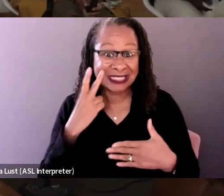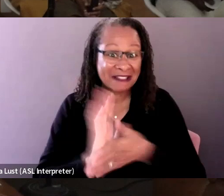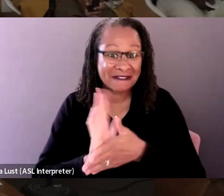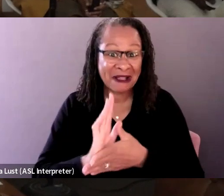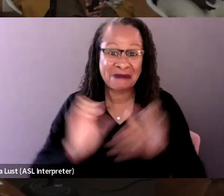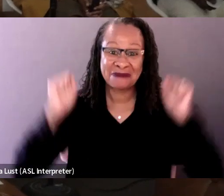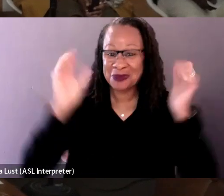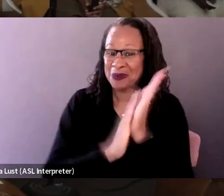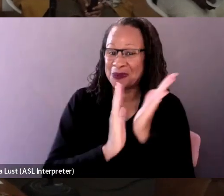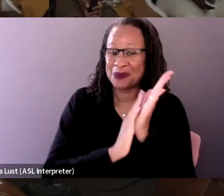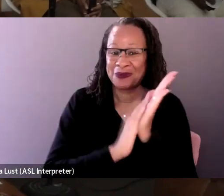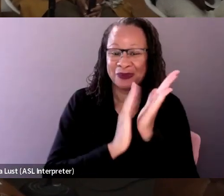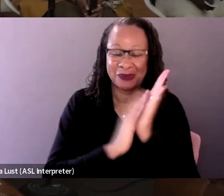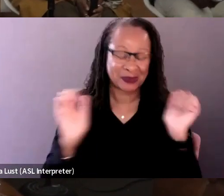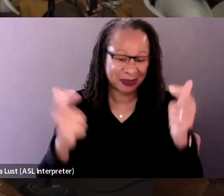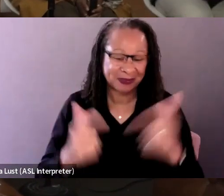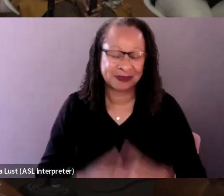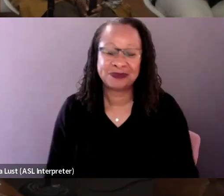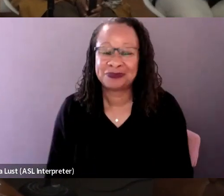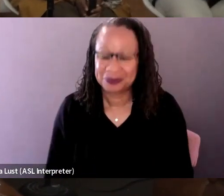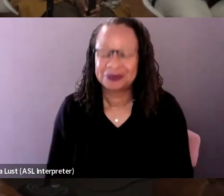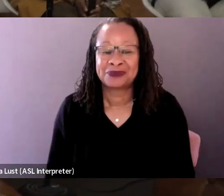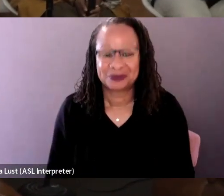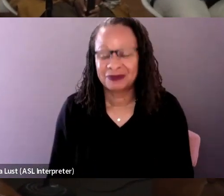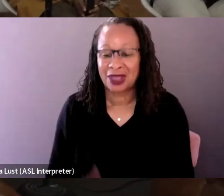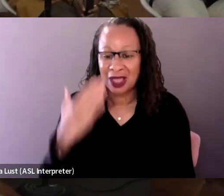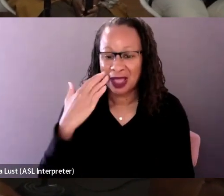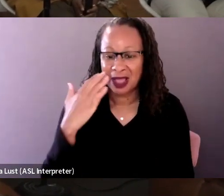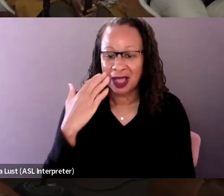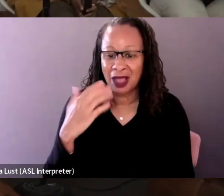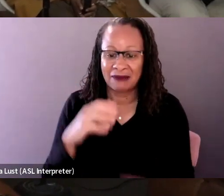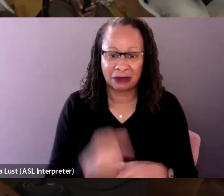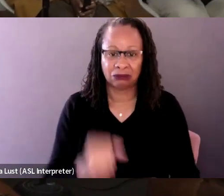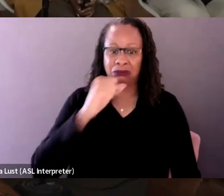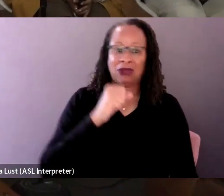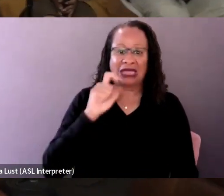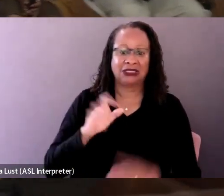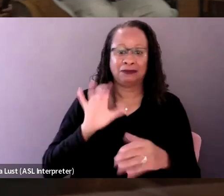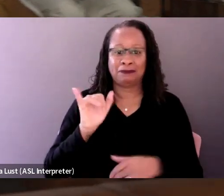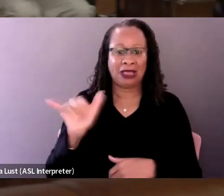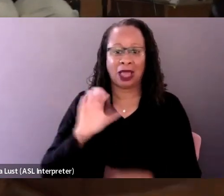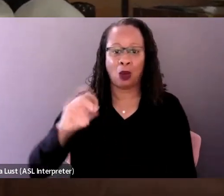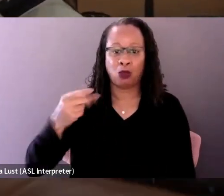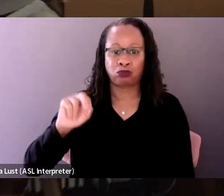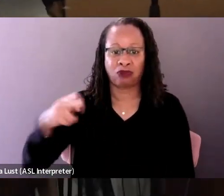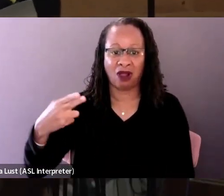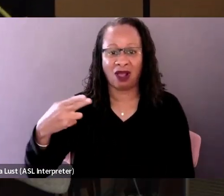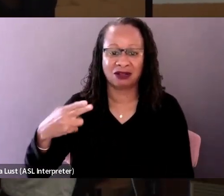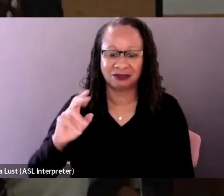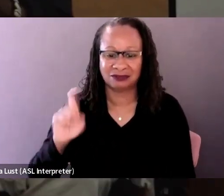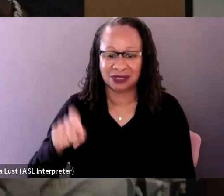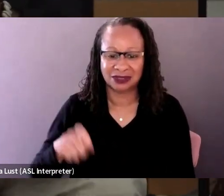Right? So, I mean, I know you were. I'm going to take this off. I'm going to have to be a little Oprah-ish.